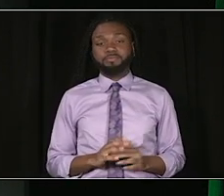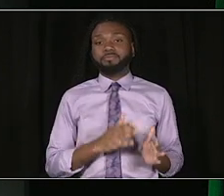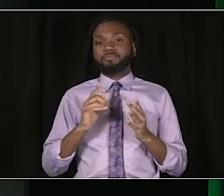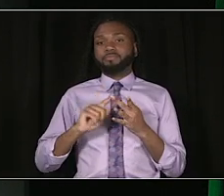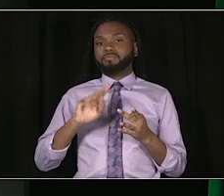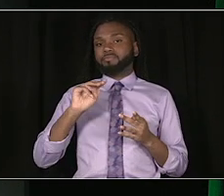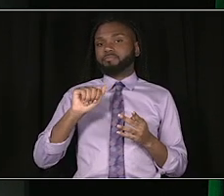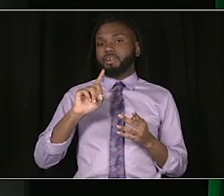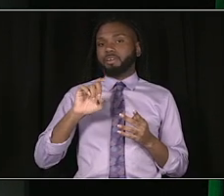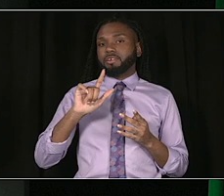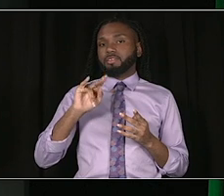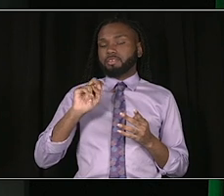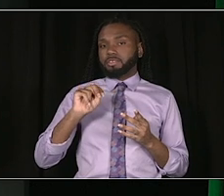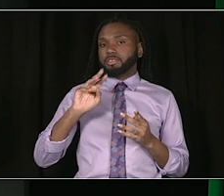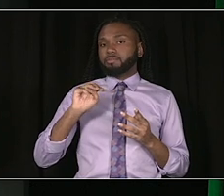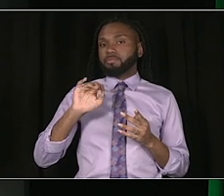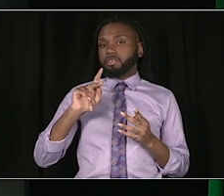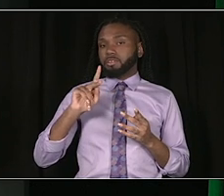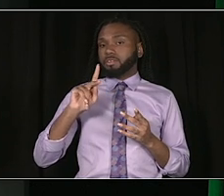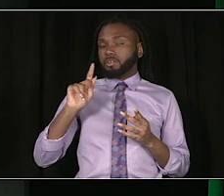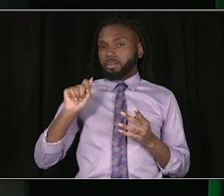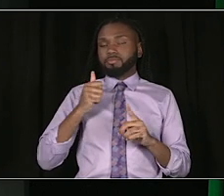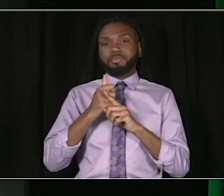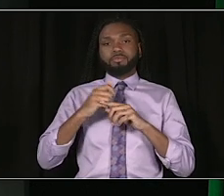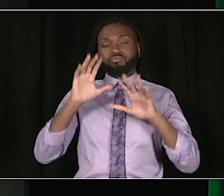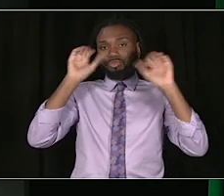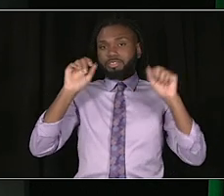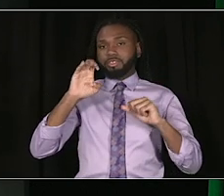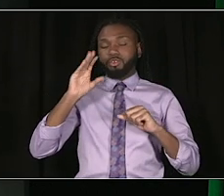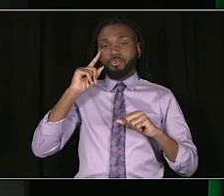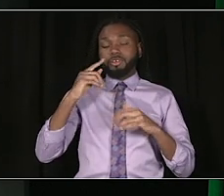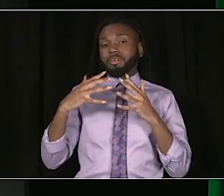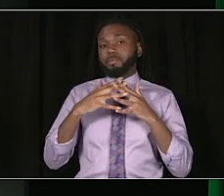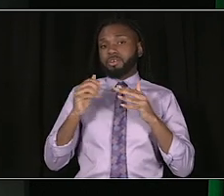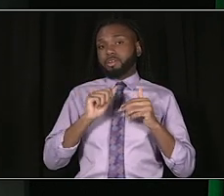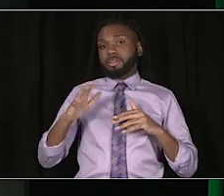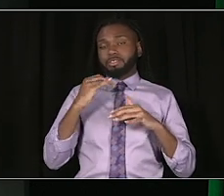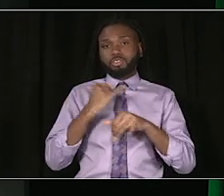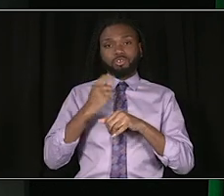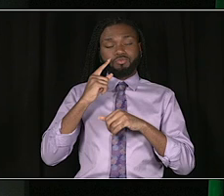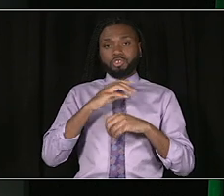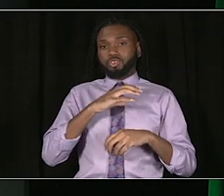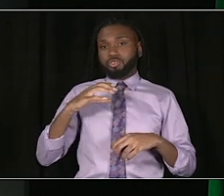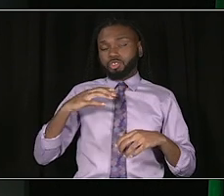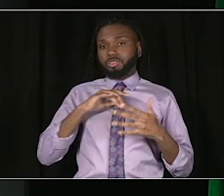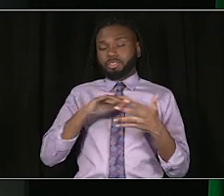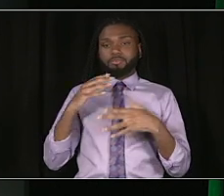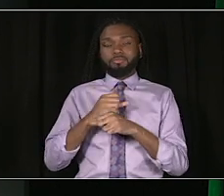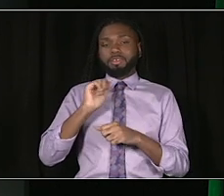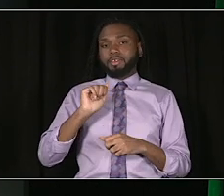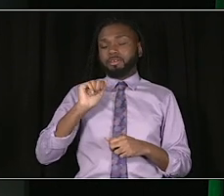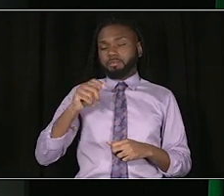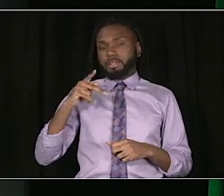Madalene Mielke is the president and CEO of the Asian Pacific American Institute for Congressional Studies, or